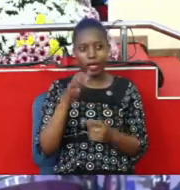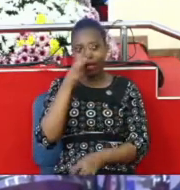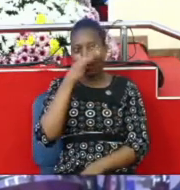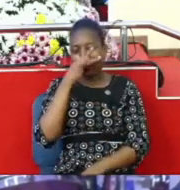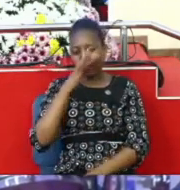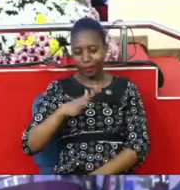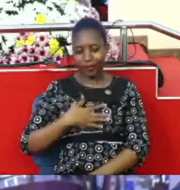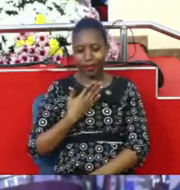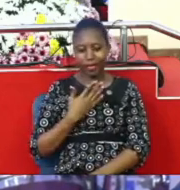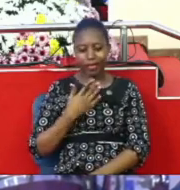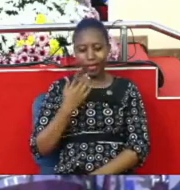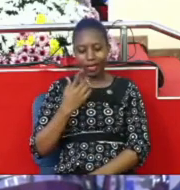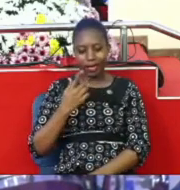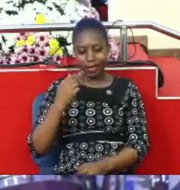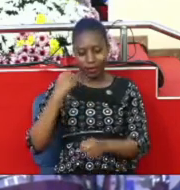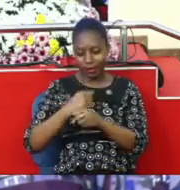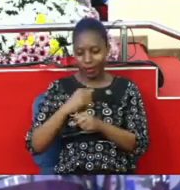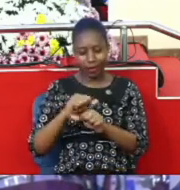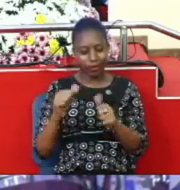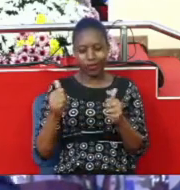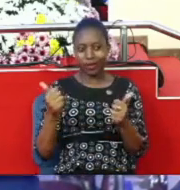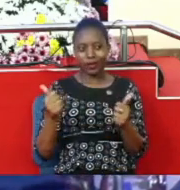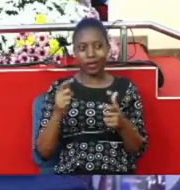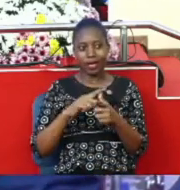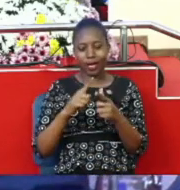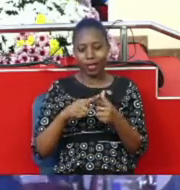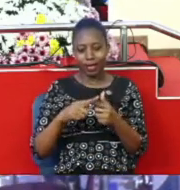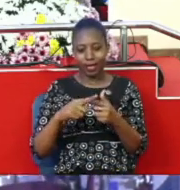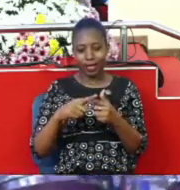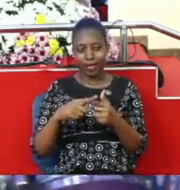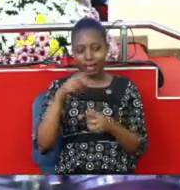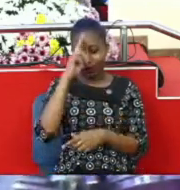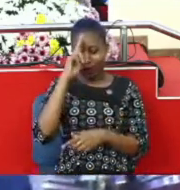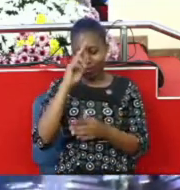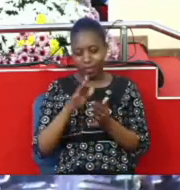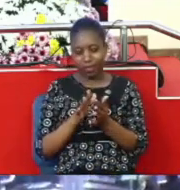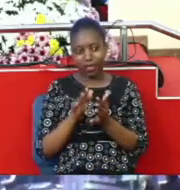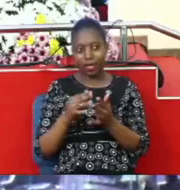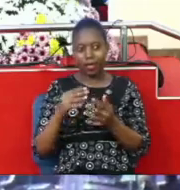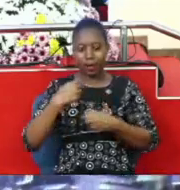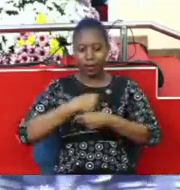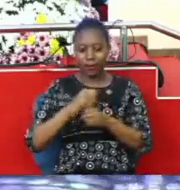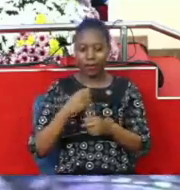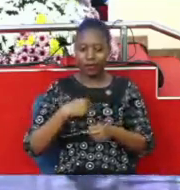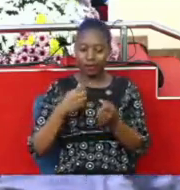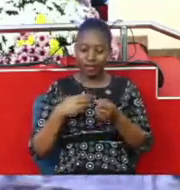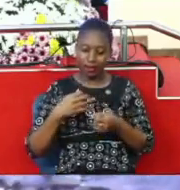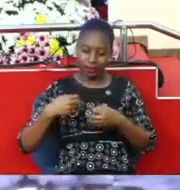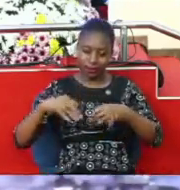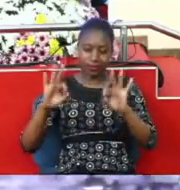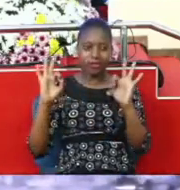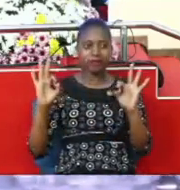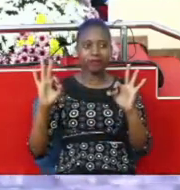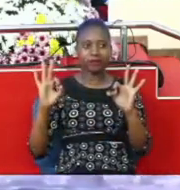And I was released. What a happy guy I was. As I crossed the tarmac on